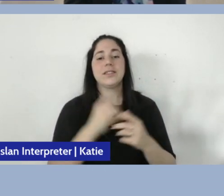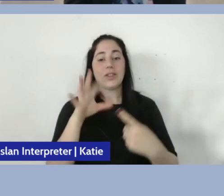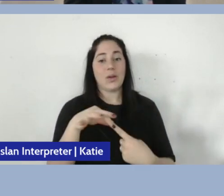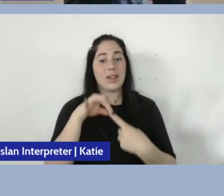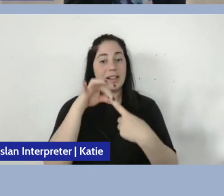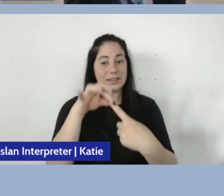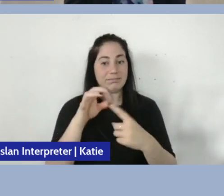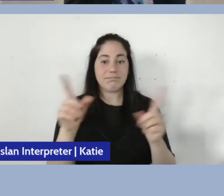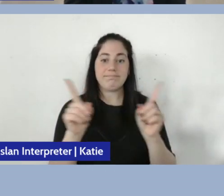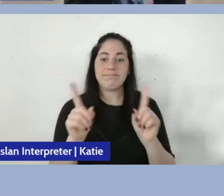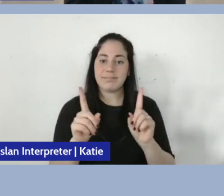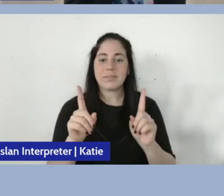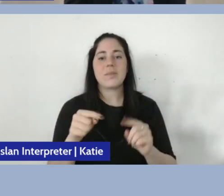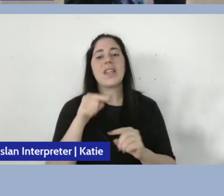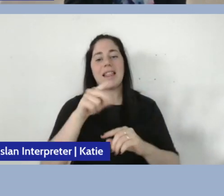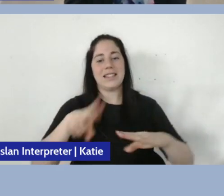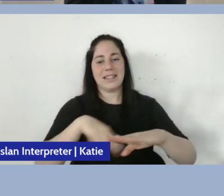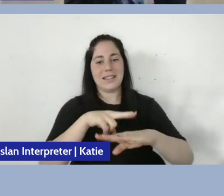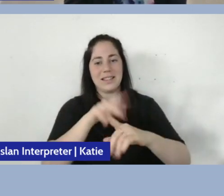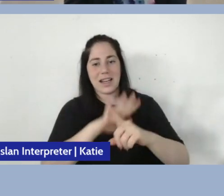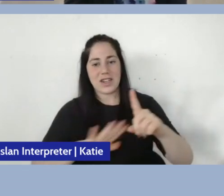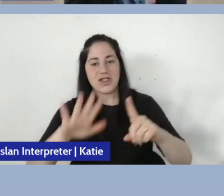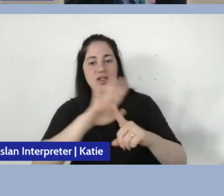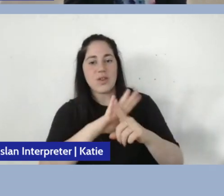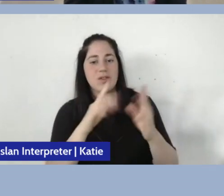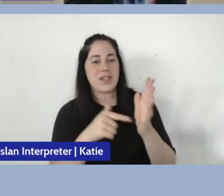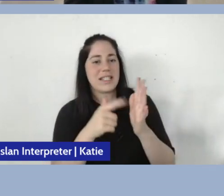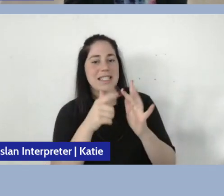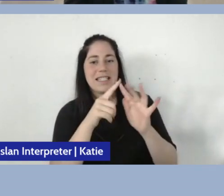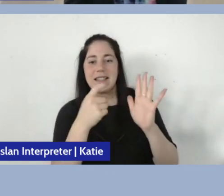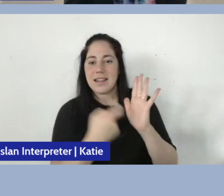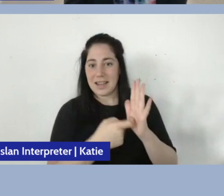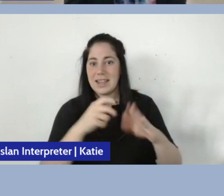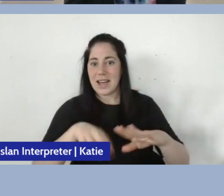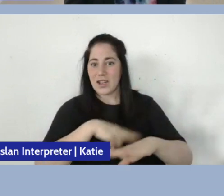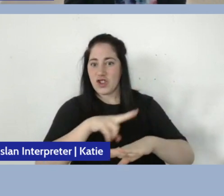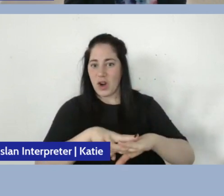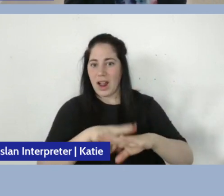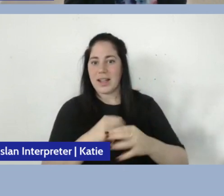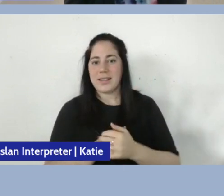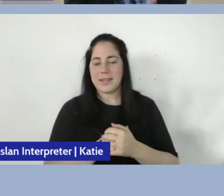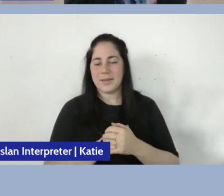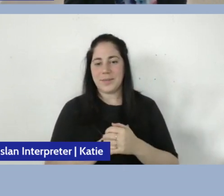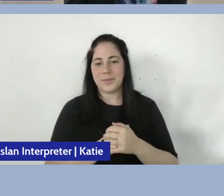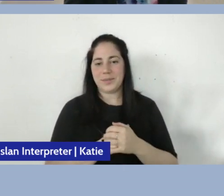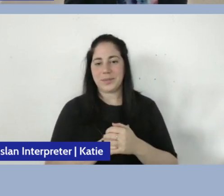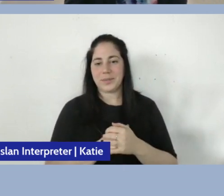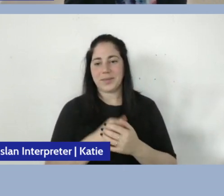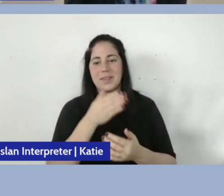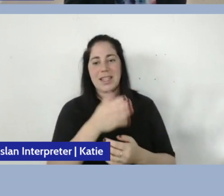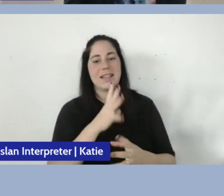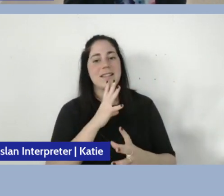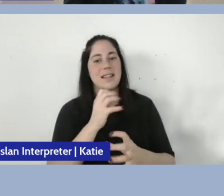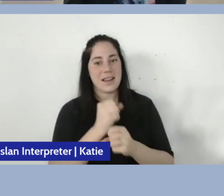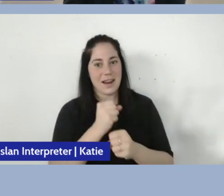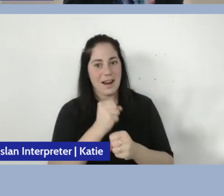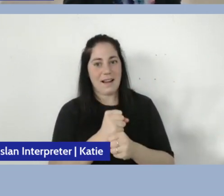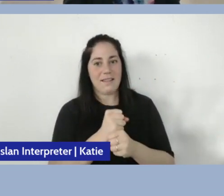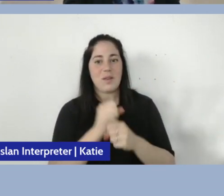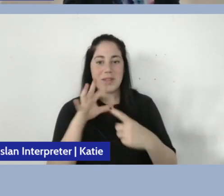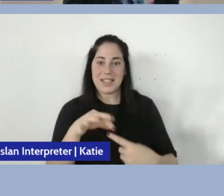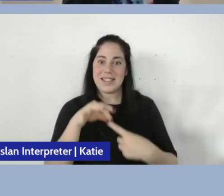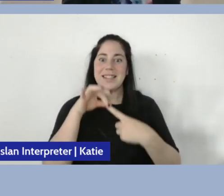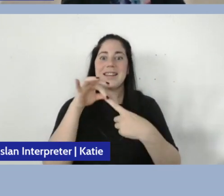National, which hopefully people have heard a little bit about. It's the government's sort of key